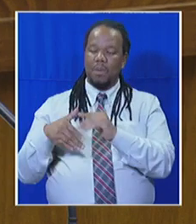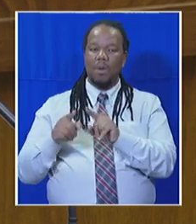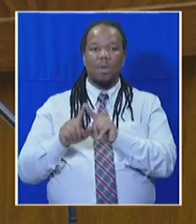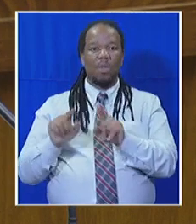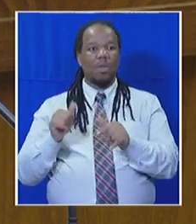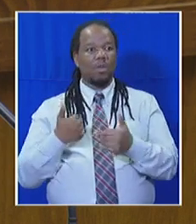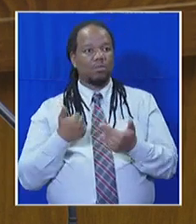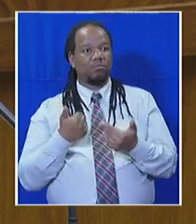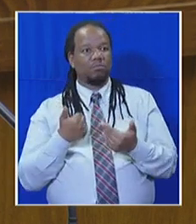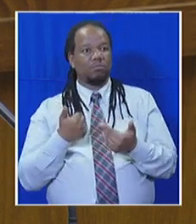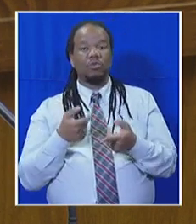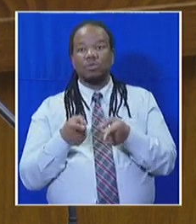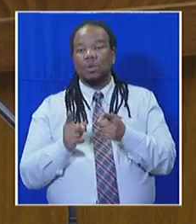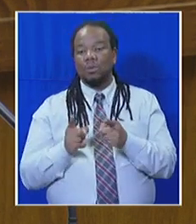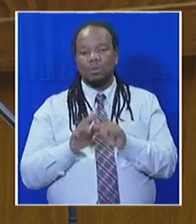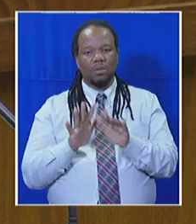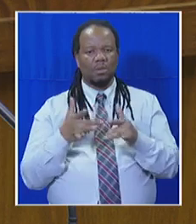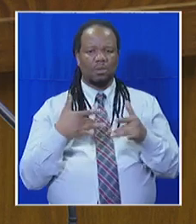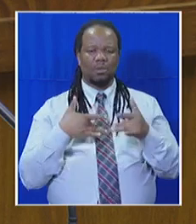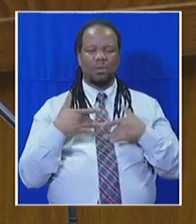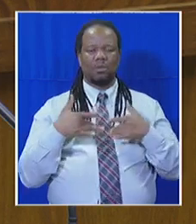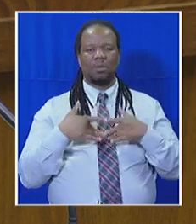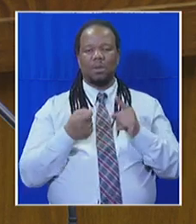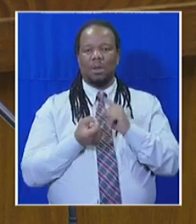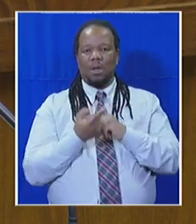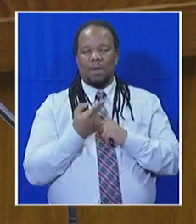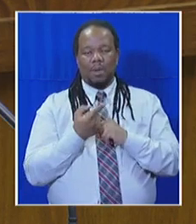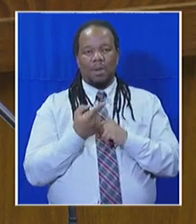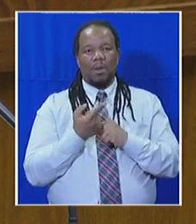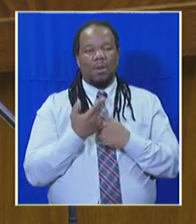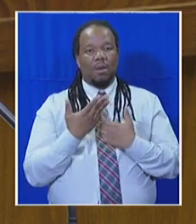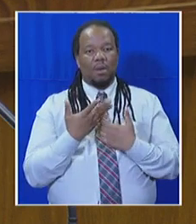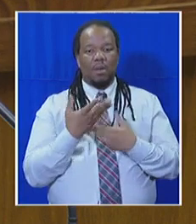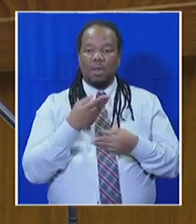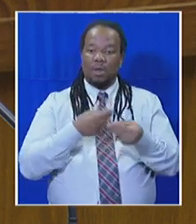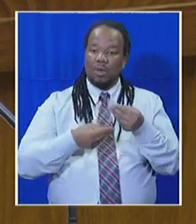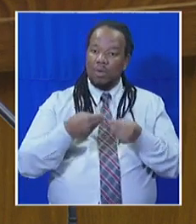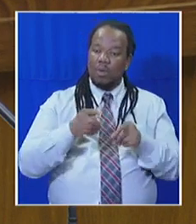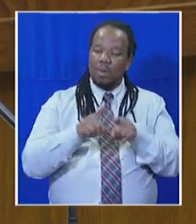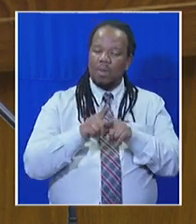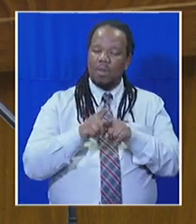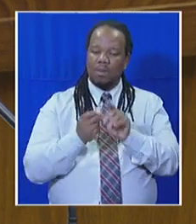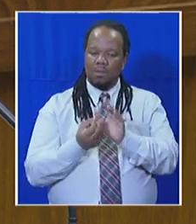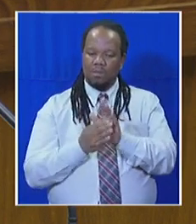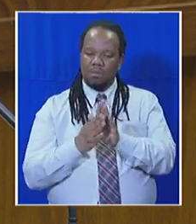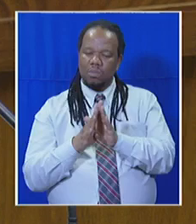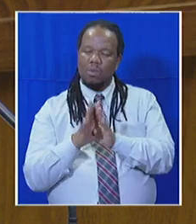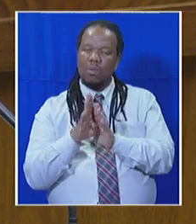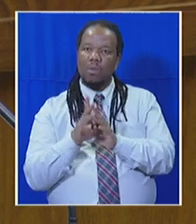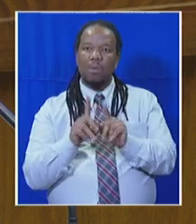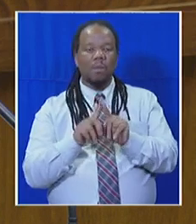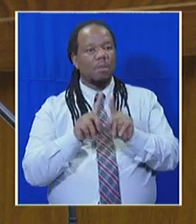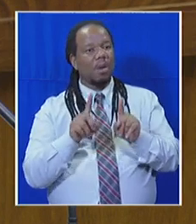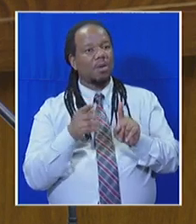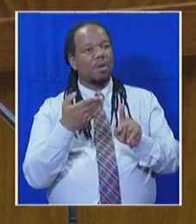a serious cause of concern, this is happening when the economy is growing. The downward revision from